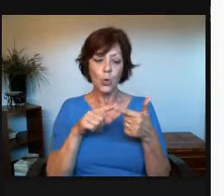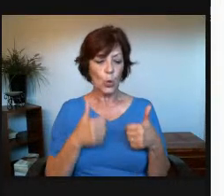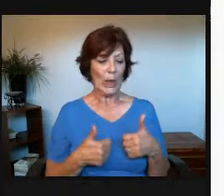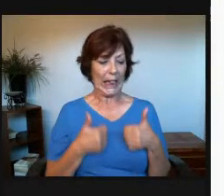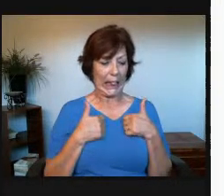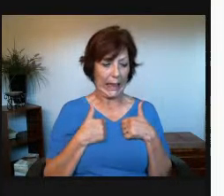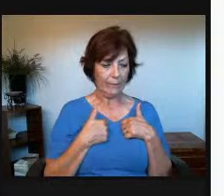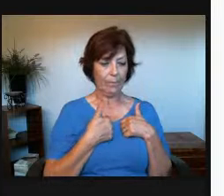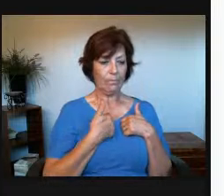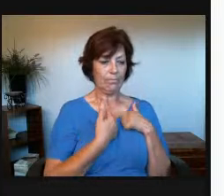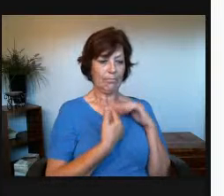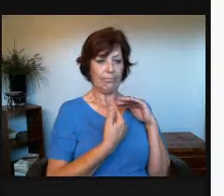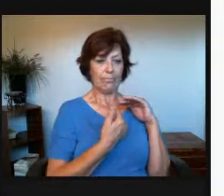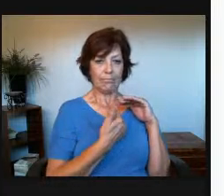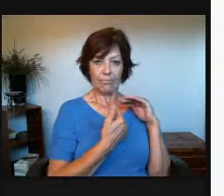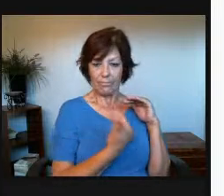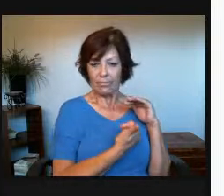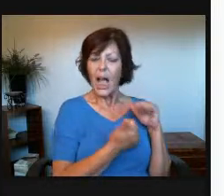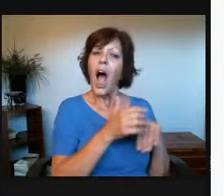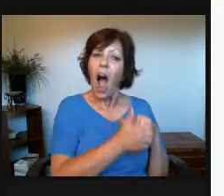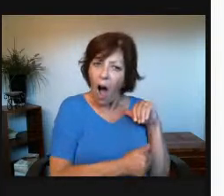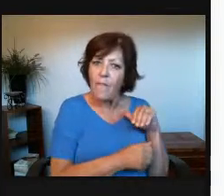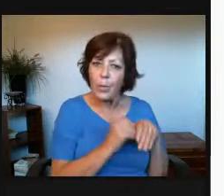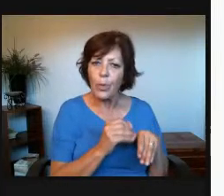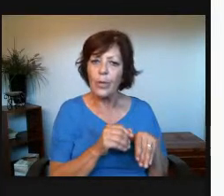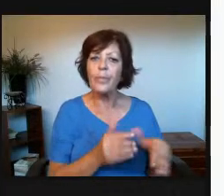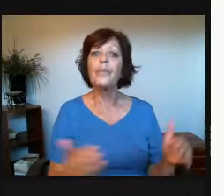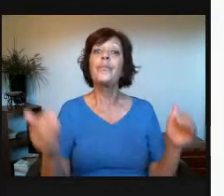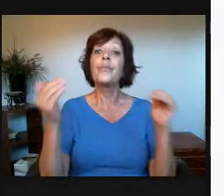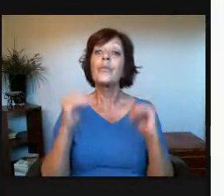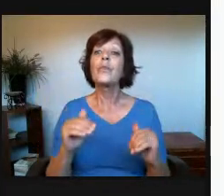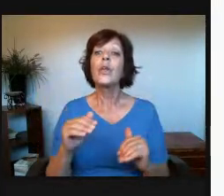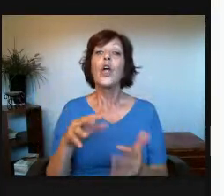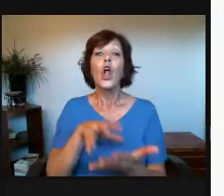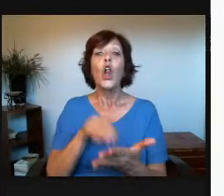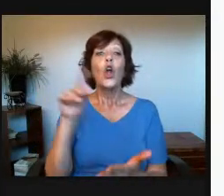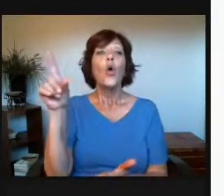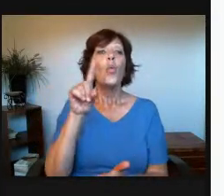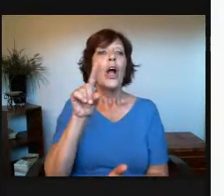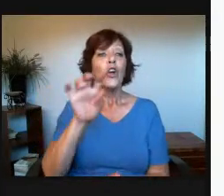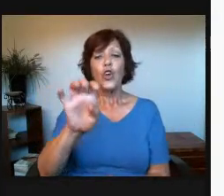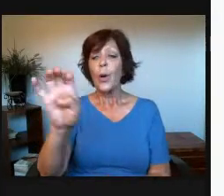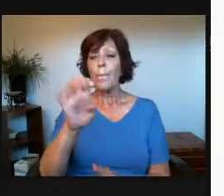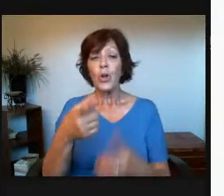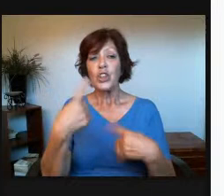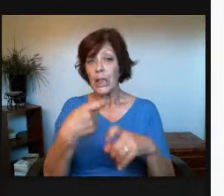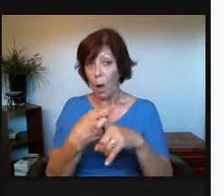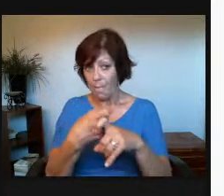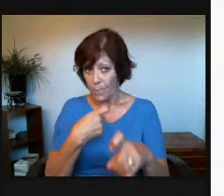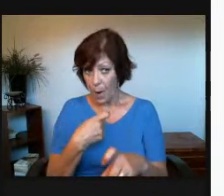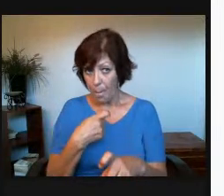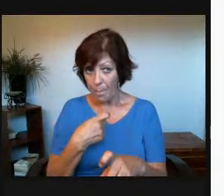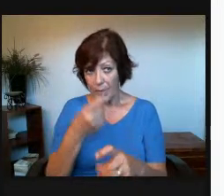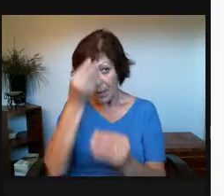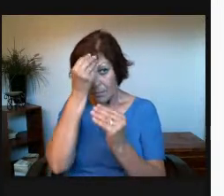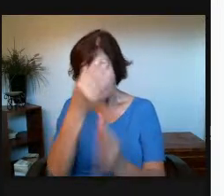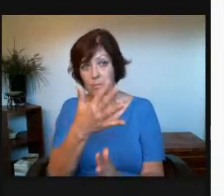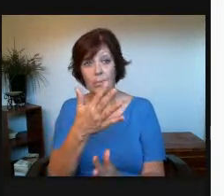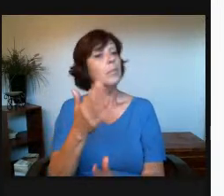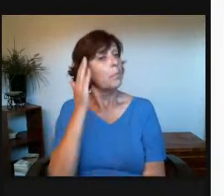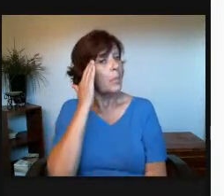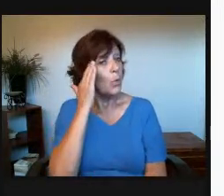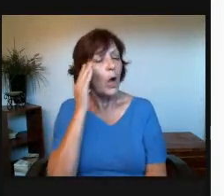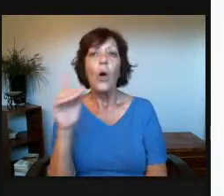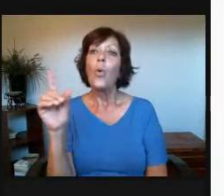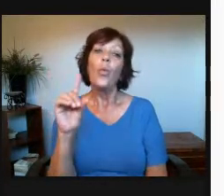that you're comfortable. Learn where your emergency alert notices come from. Be very aware. Where do